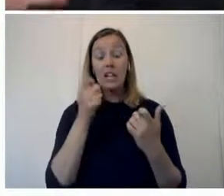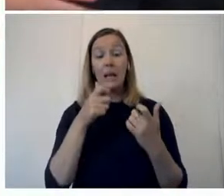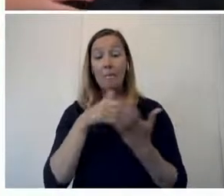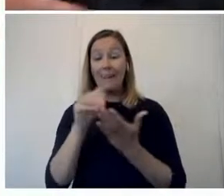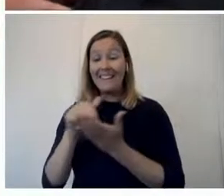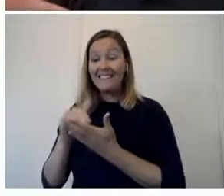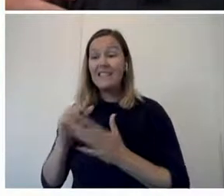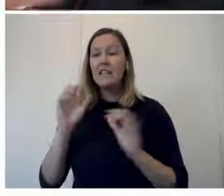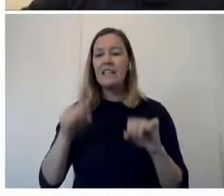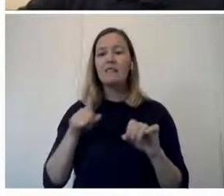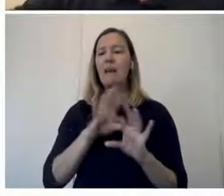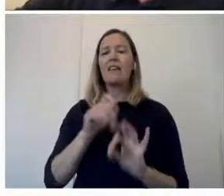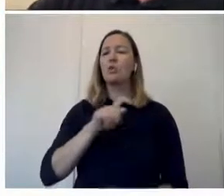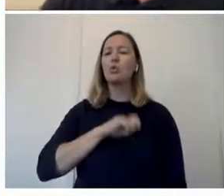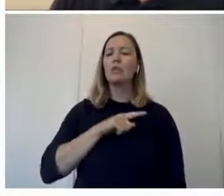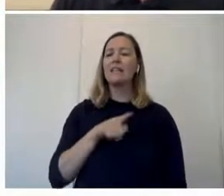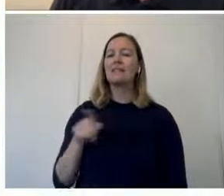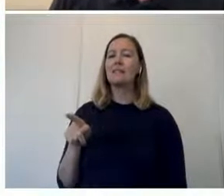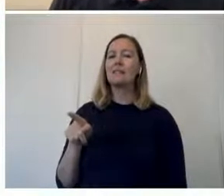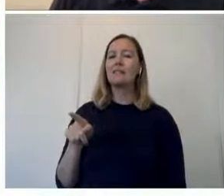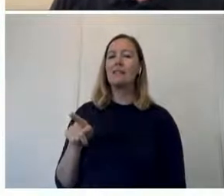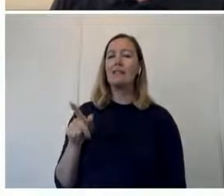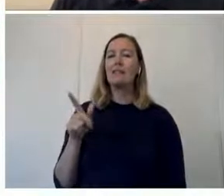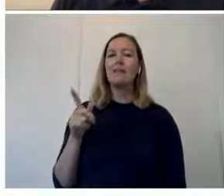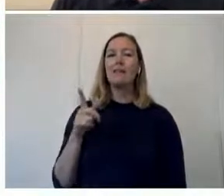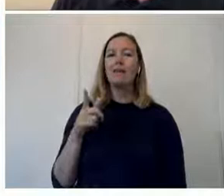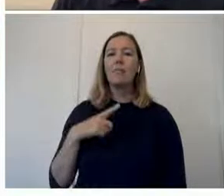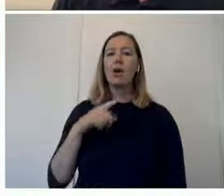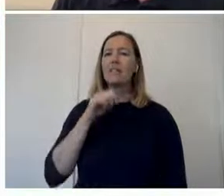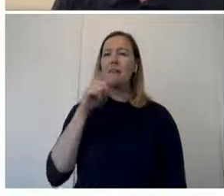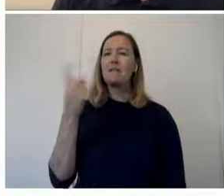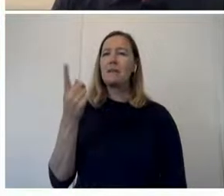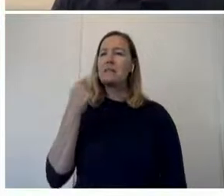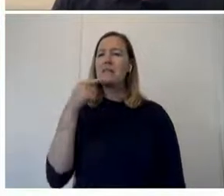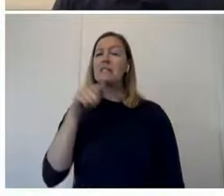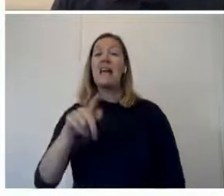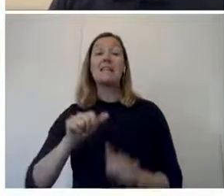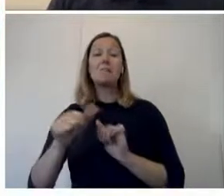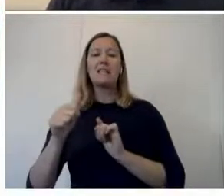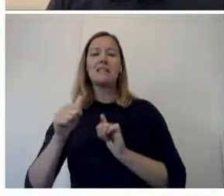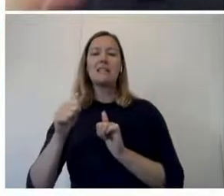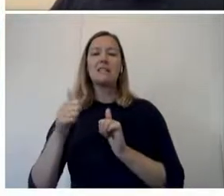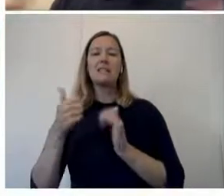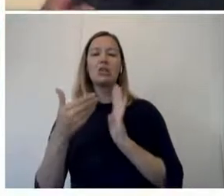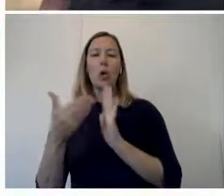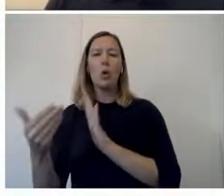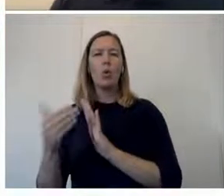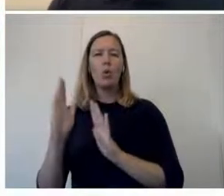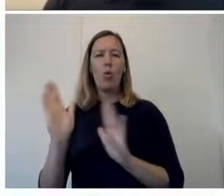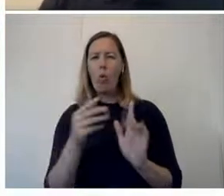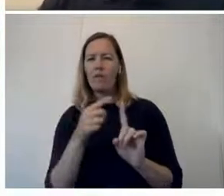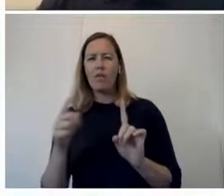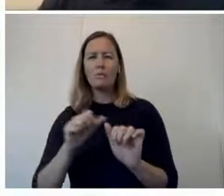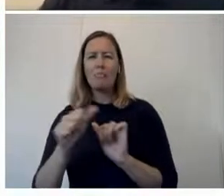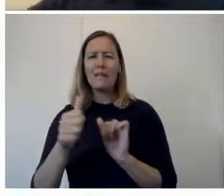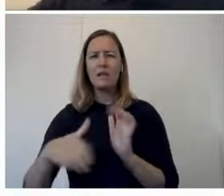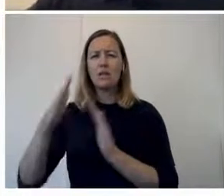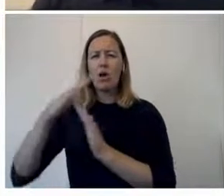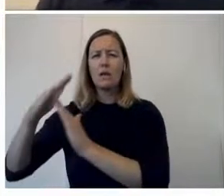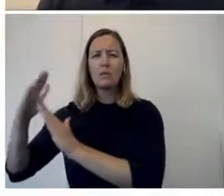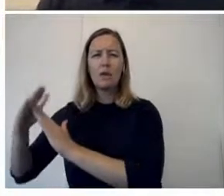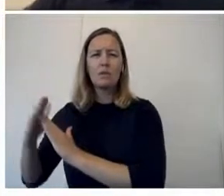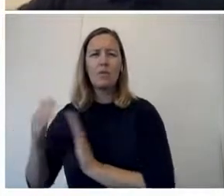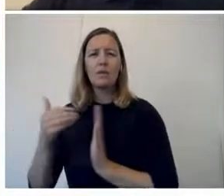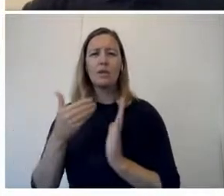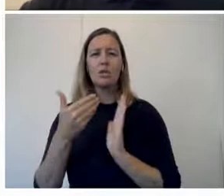because everything says this is the best show, and they know that that can't all be true. So they're looking for an independent verification, that word